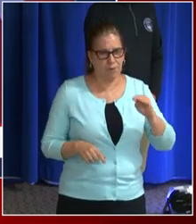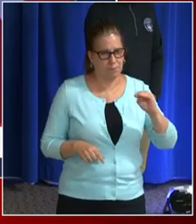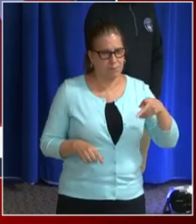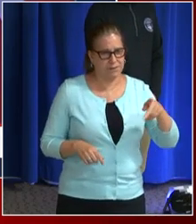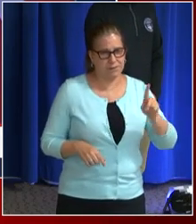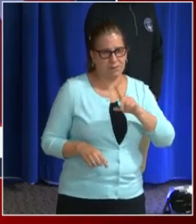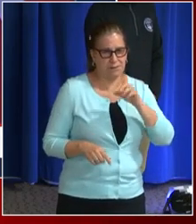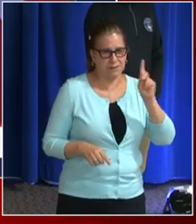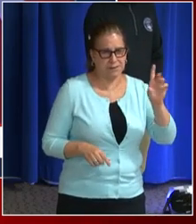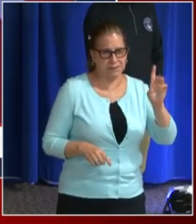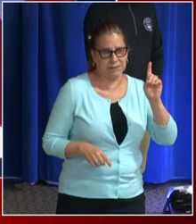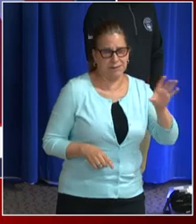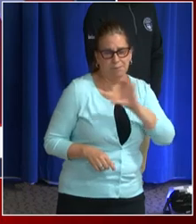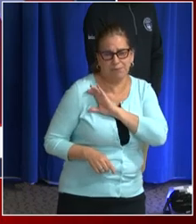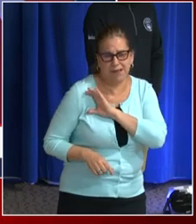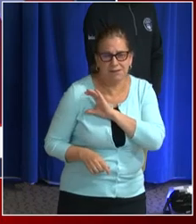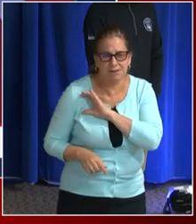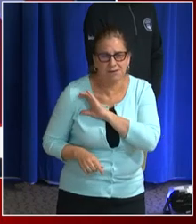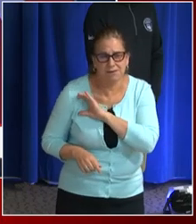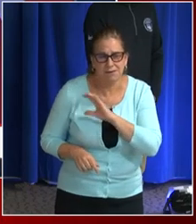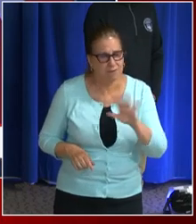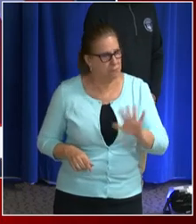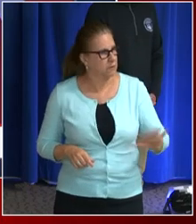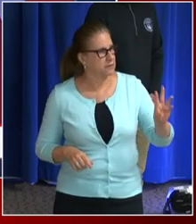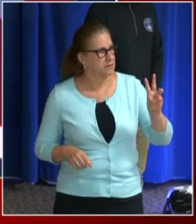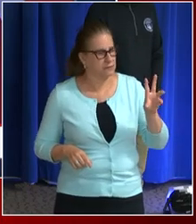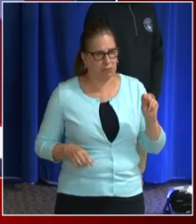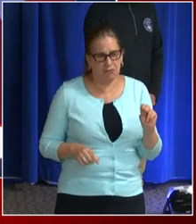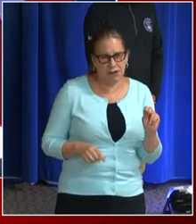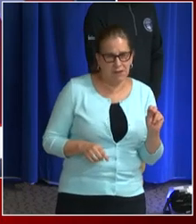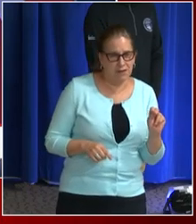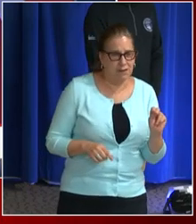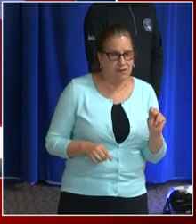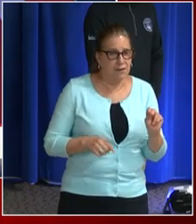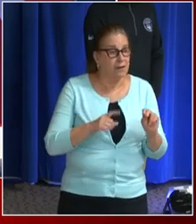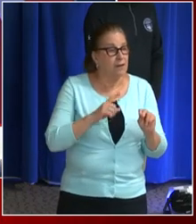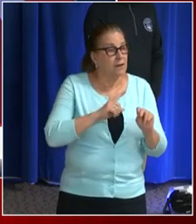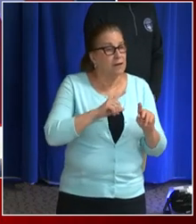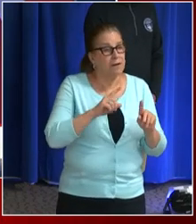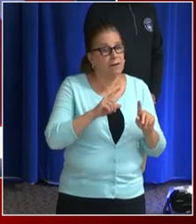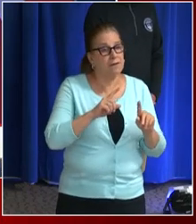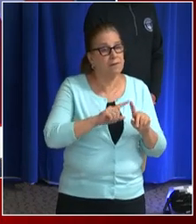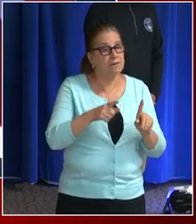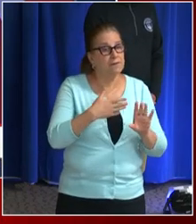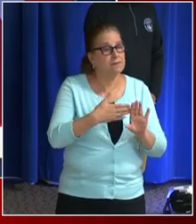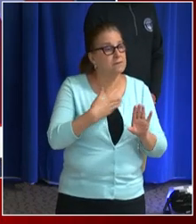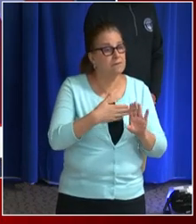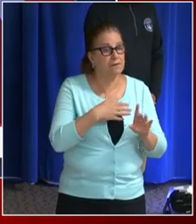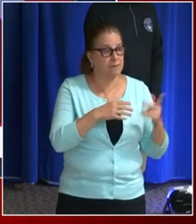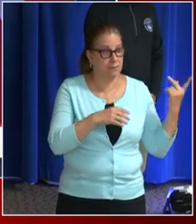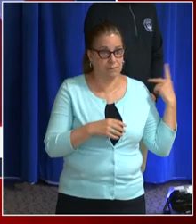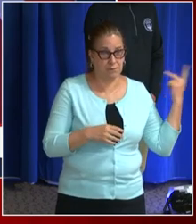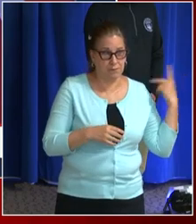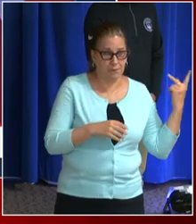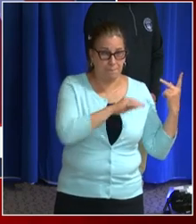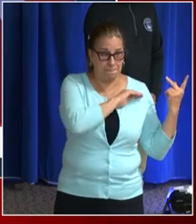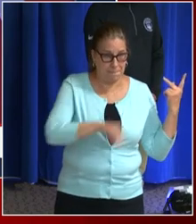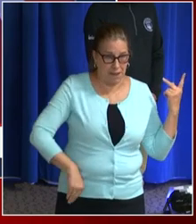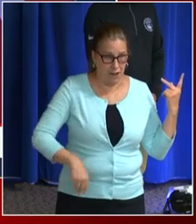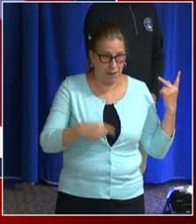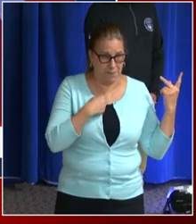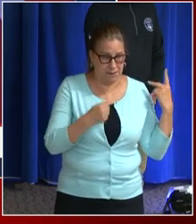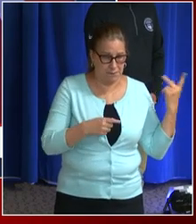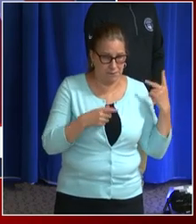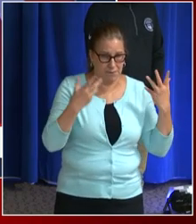almost 6:30 on the dot, preceding this, the mayor and I went out and made it abundantly clear that there would